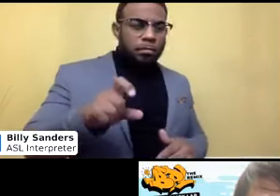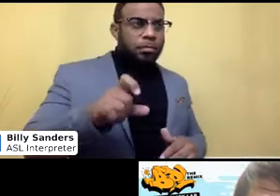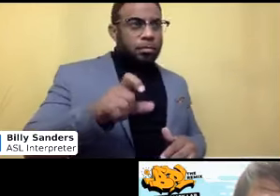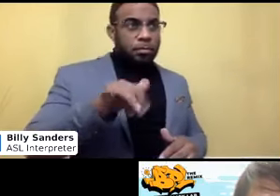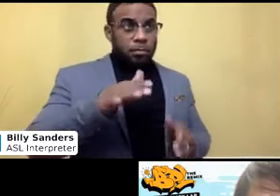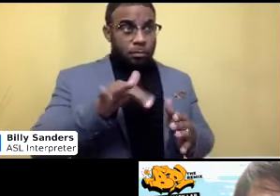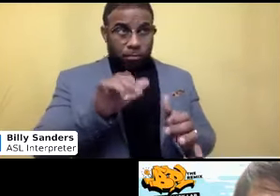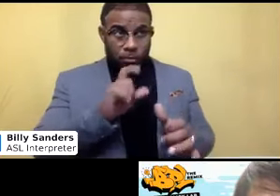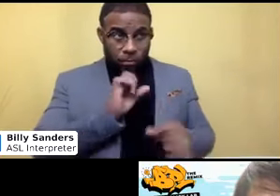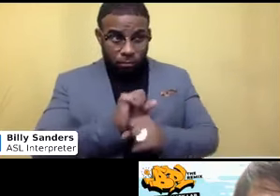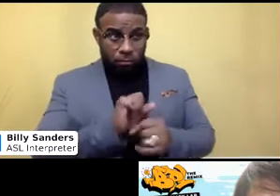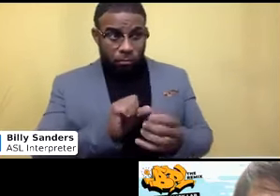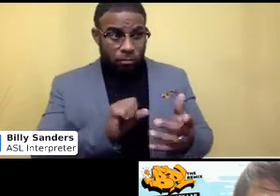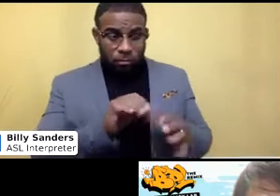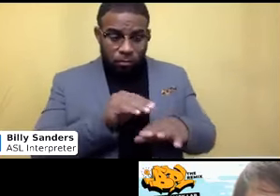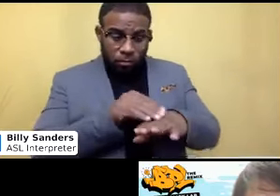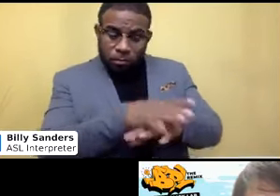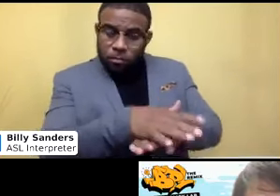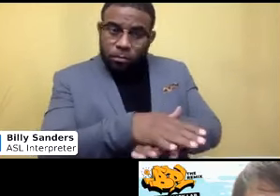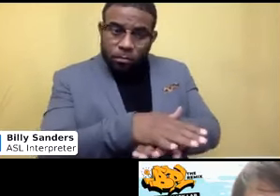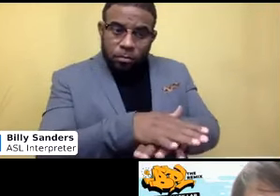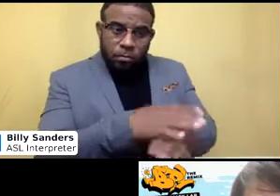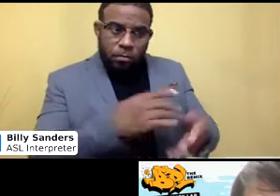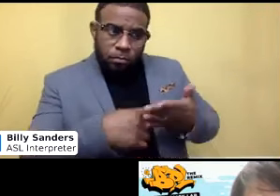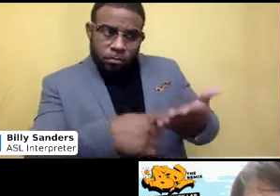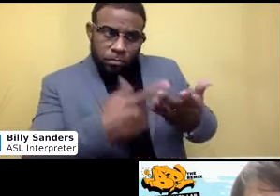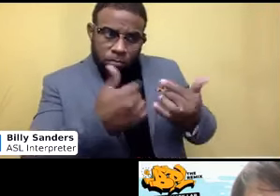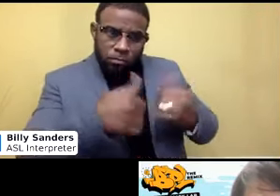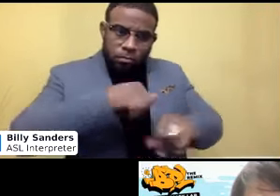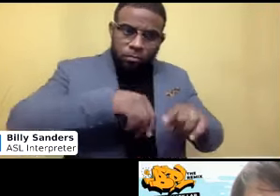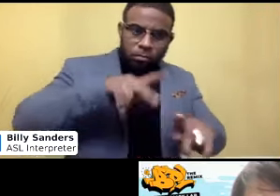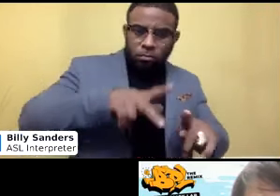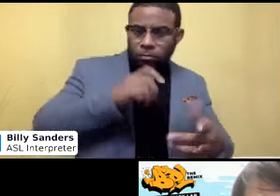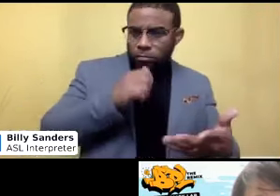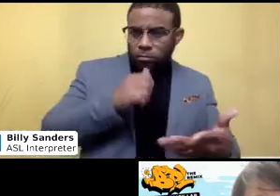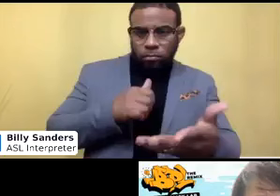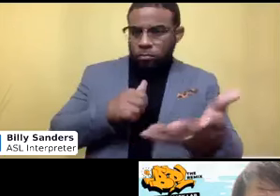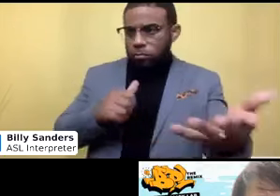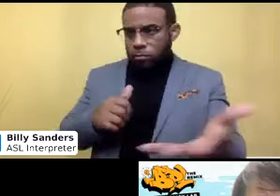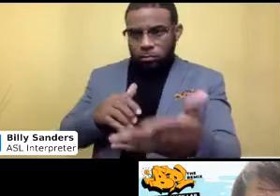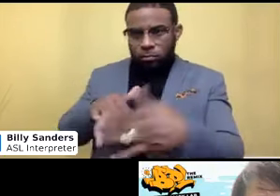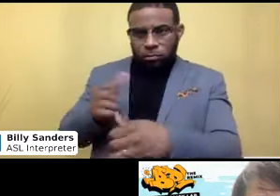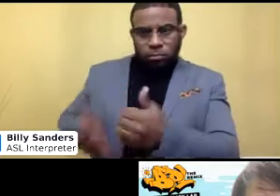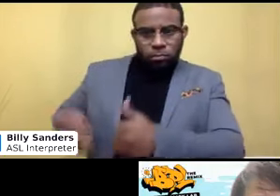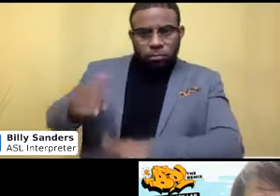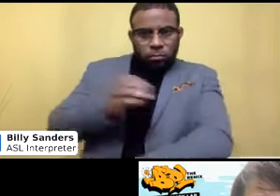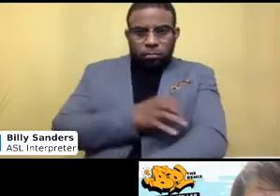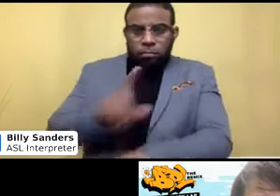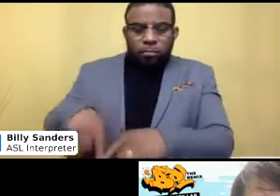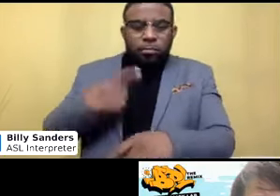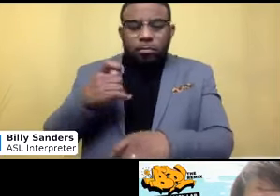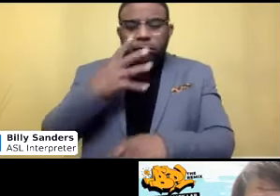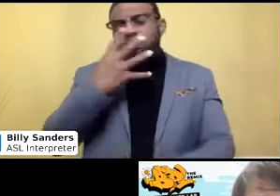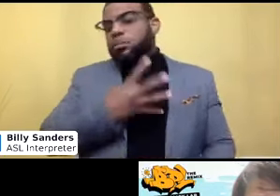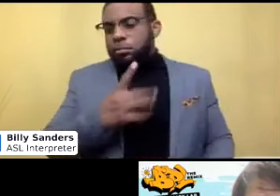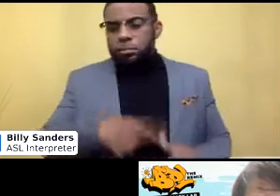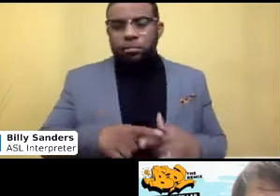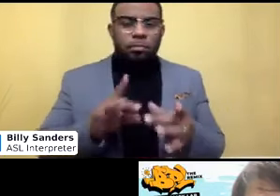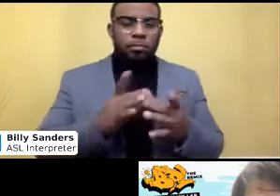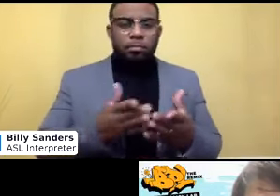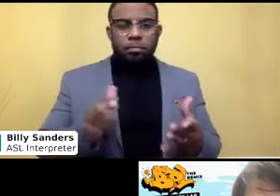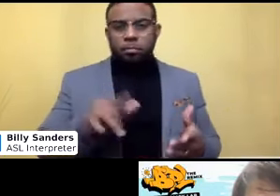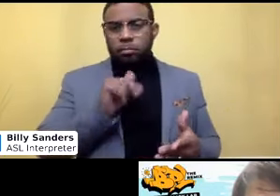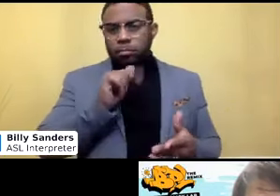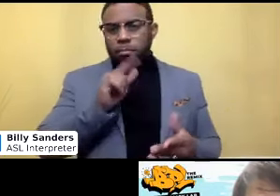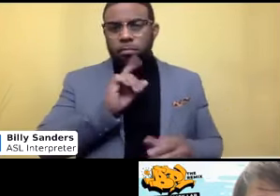that way we can actually, you know, influence the discourse that happens around it. The people that in power can't just ignore it or say things that are